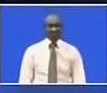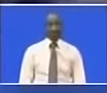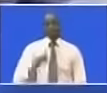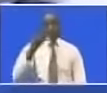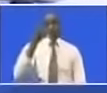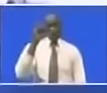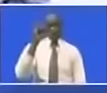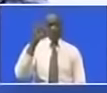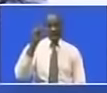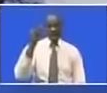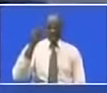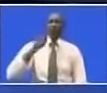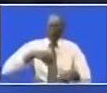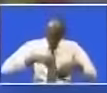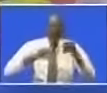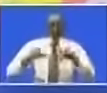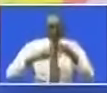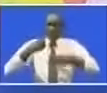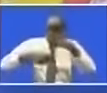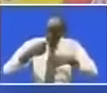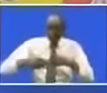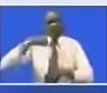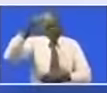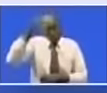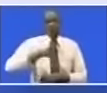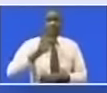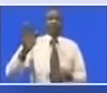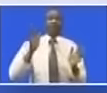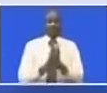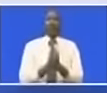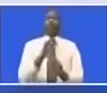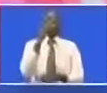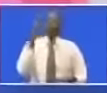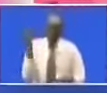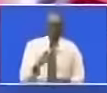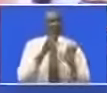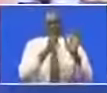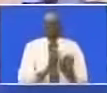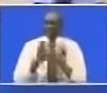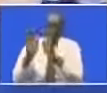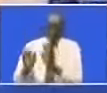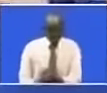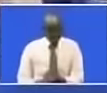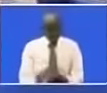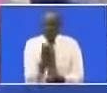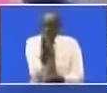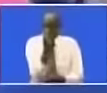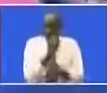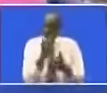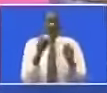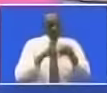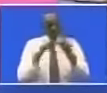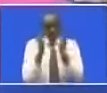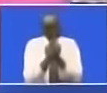Lowassa, following the procedure, to cast his vote after 2 months of campaigns. It's a few minutes past 10 and